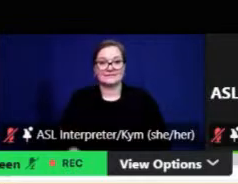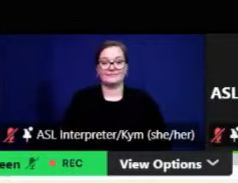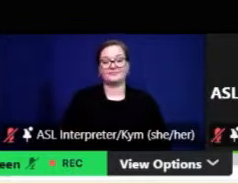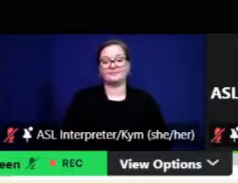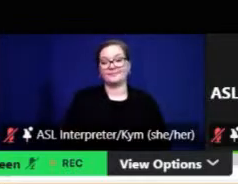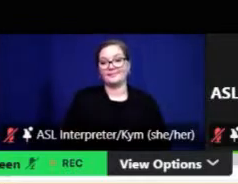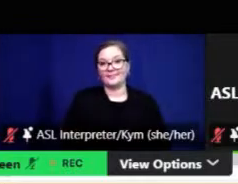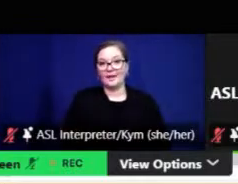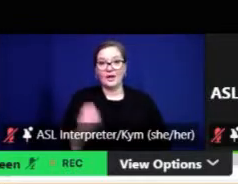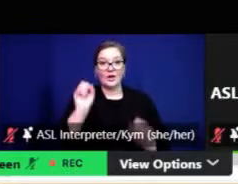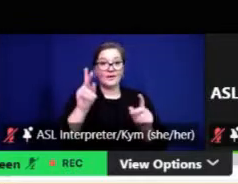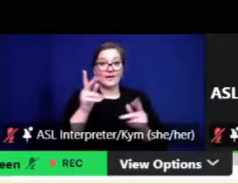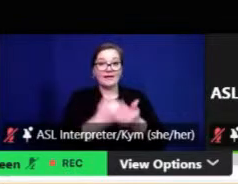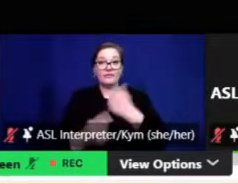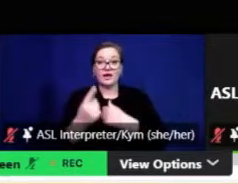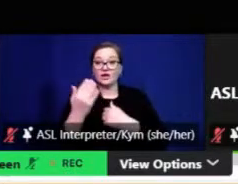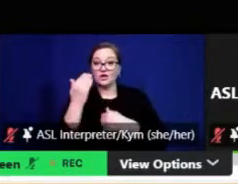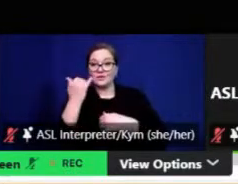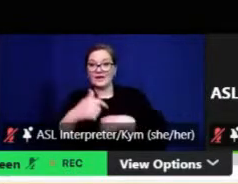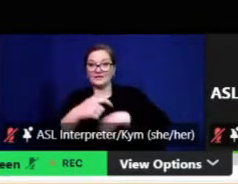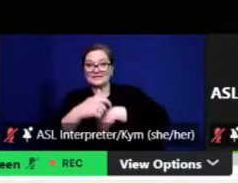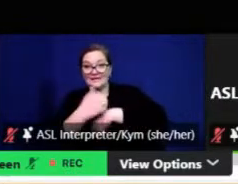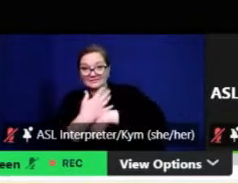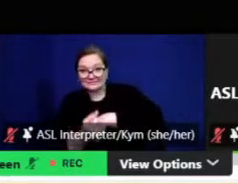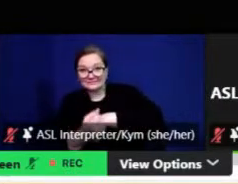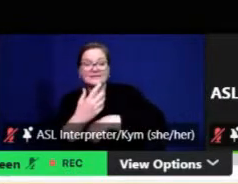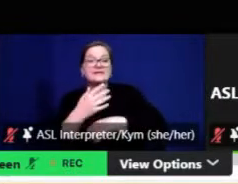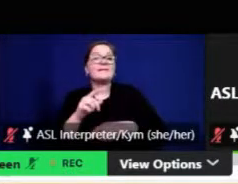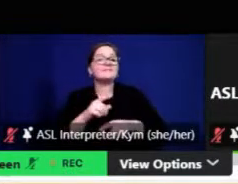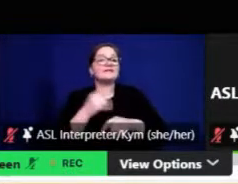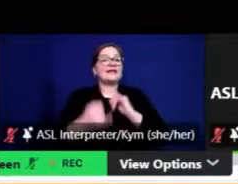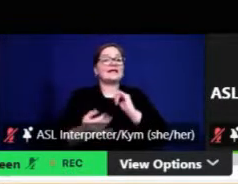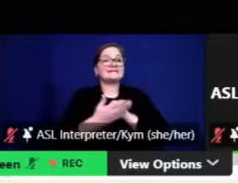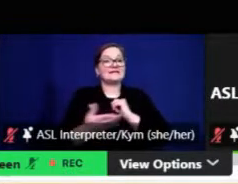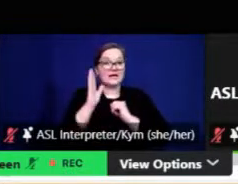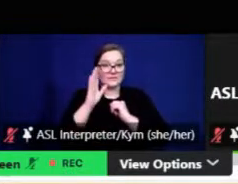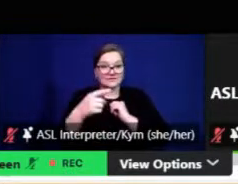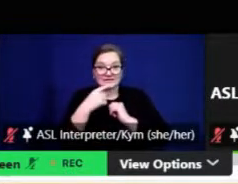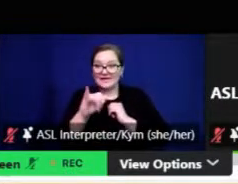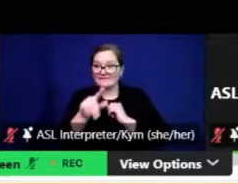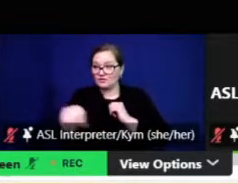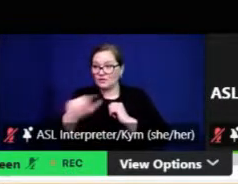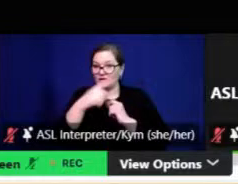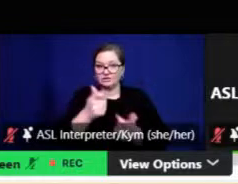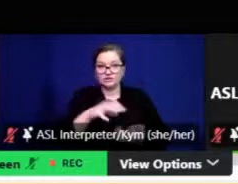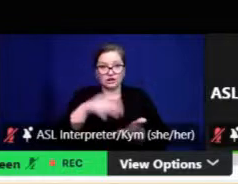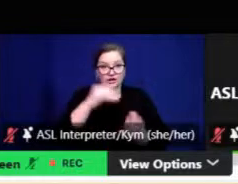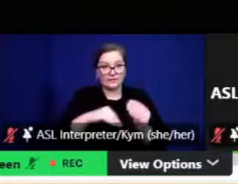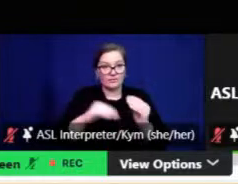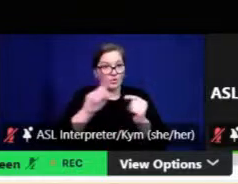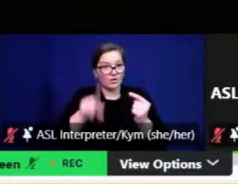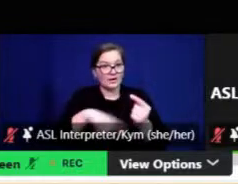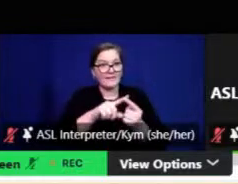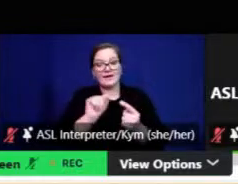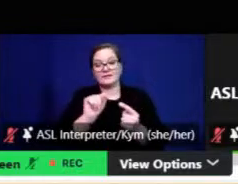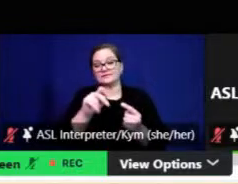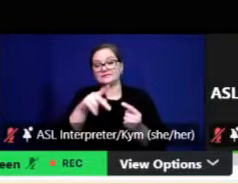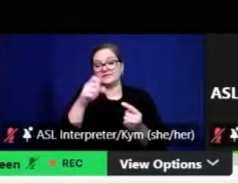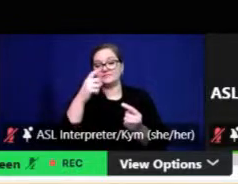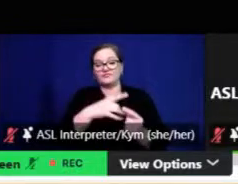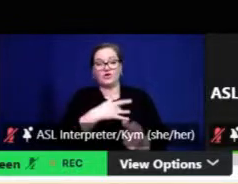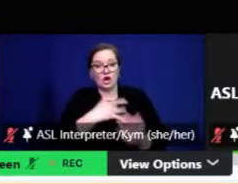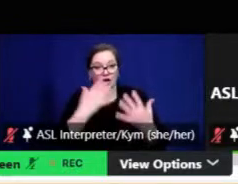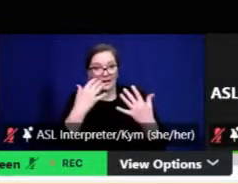All right, everybody. I know we're right at time, so the last thing I'll say is that if you're interested in learning more about tips for your heart